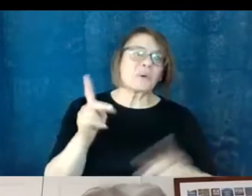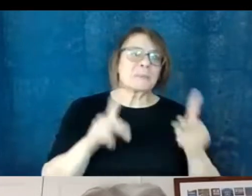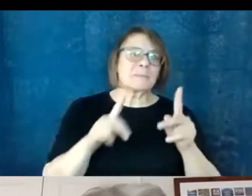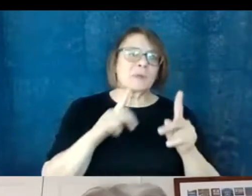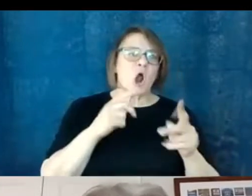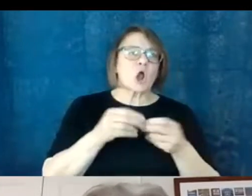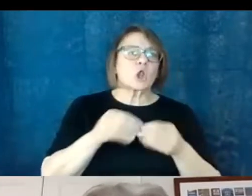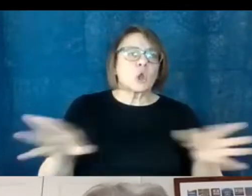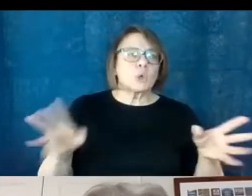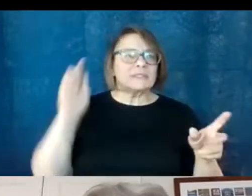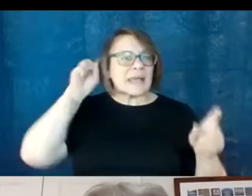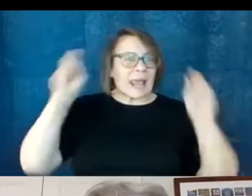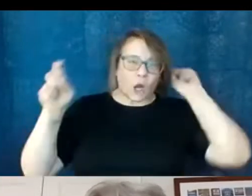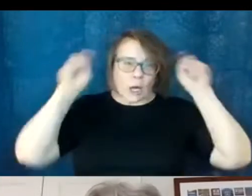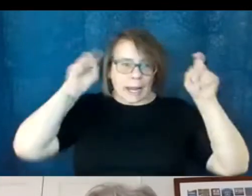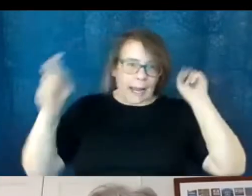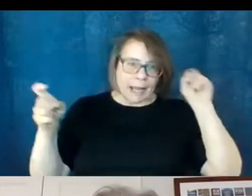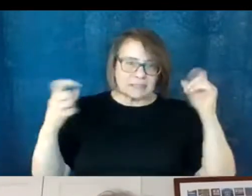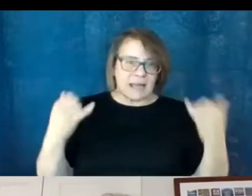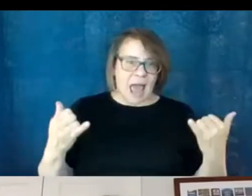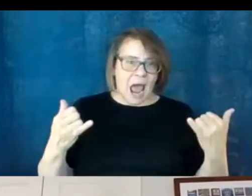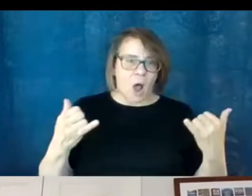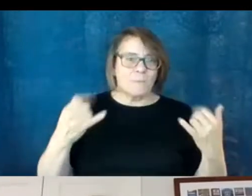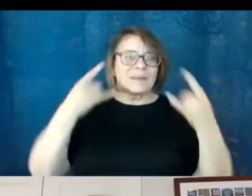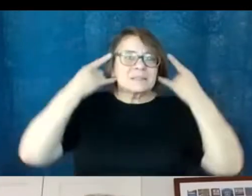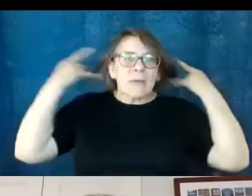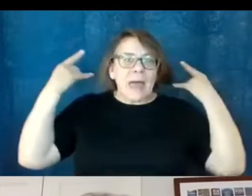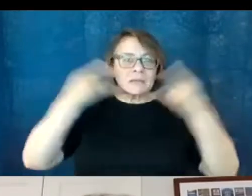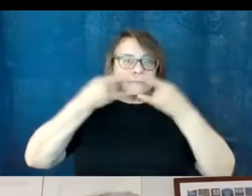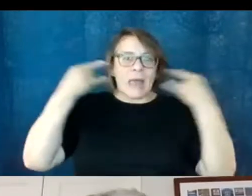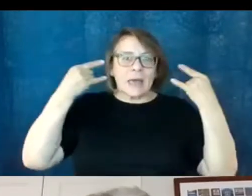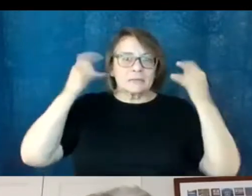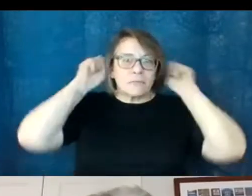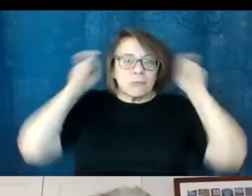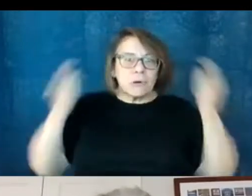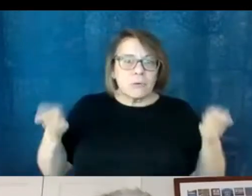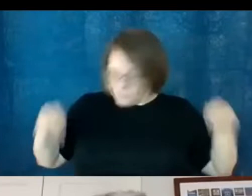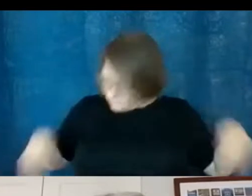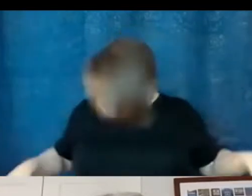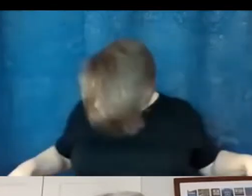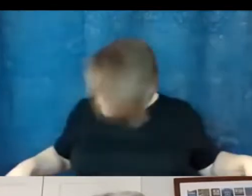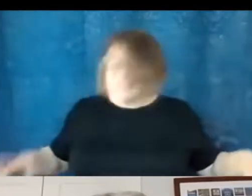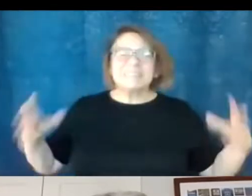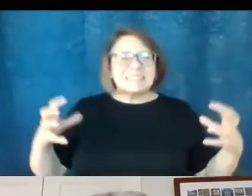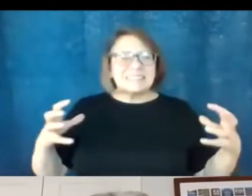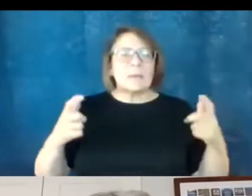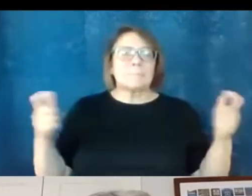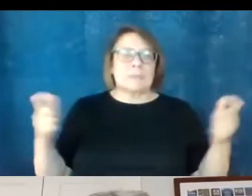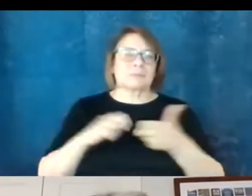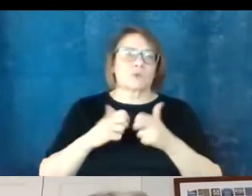aids and their devices like crazy when they take their masks off. It is a huge problem.